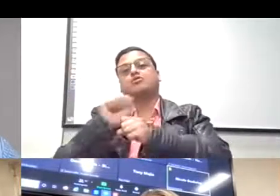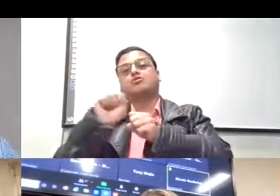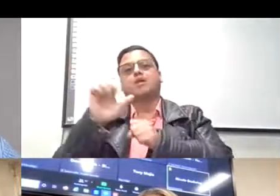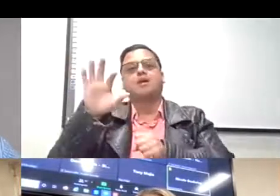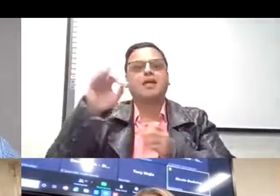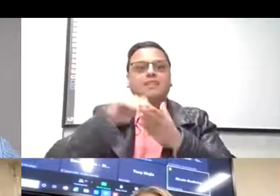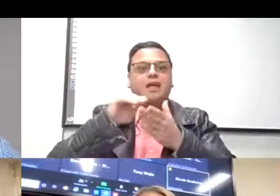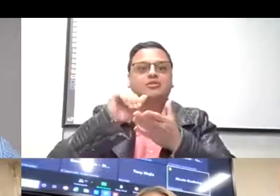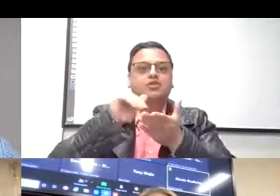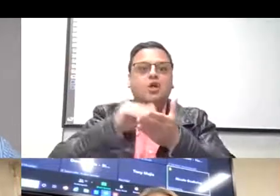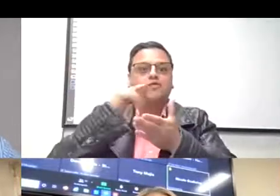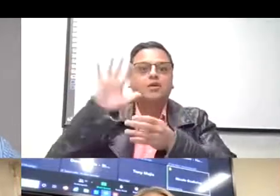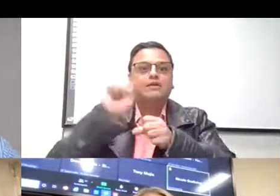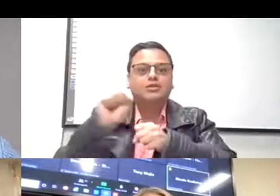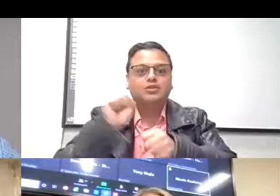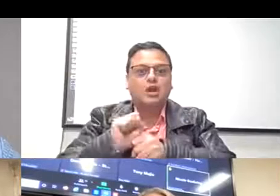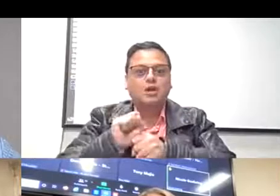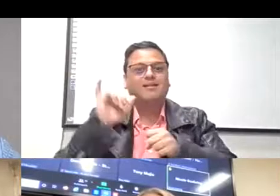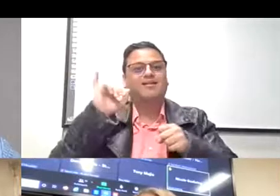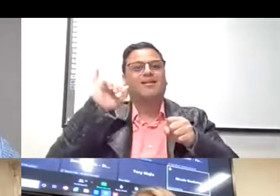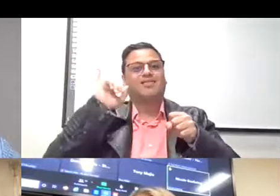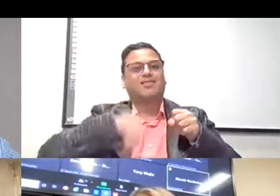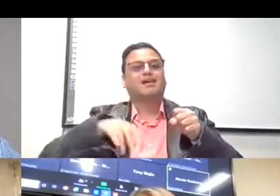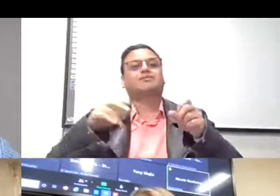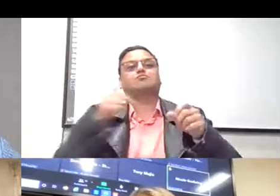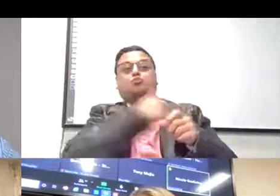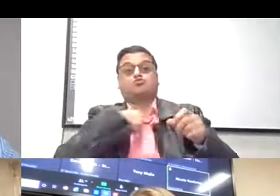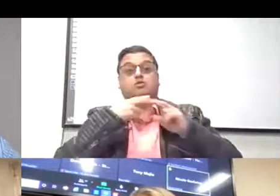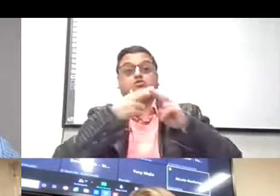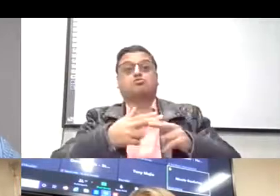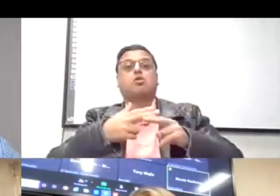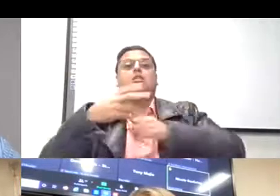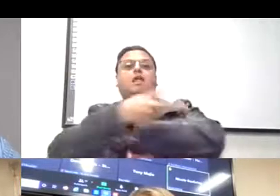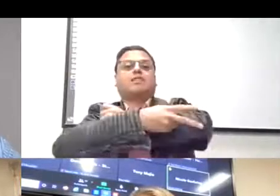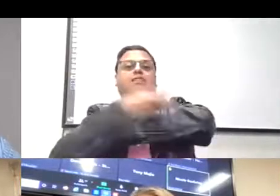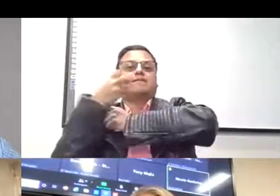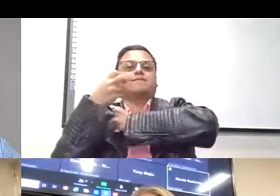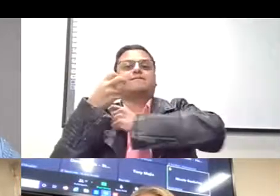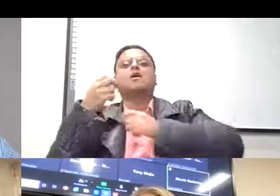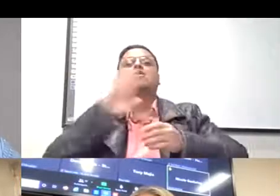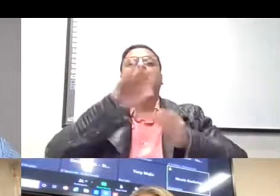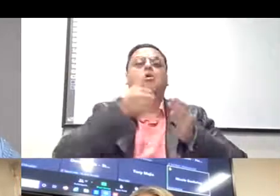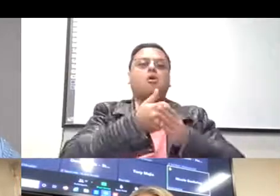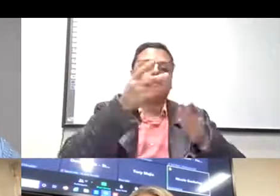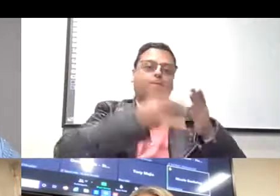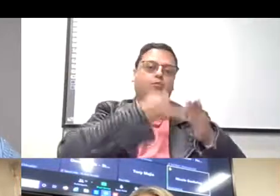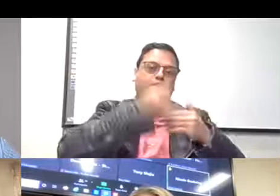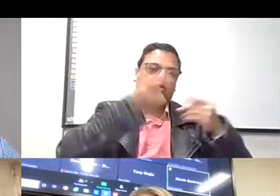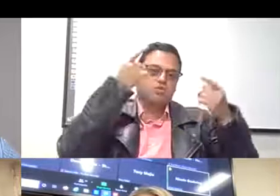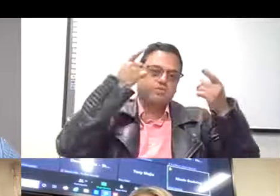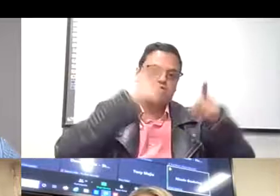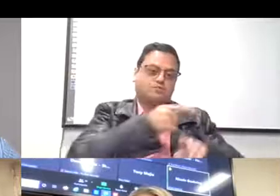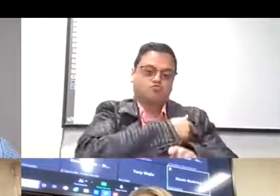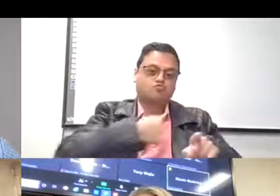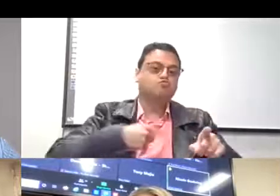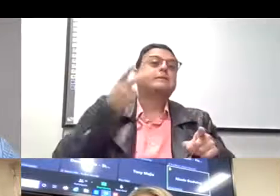job. That is what we would call wage theft. Also, our apprenticeship programs and all project labor agreements that we've seen, they have all